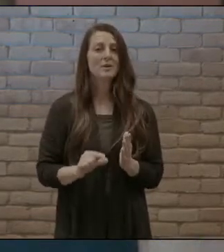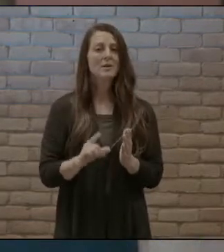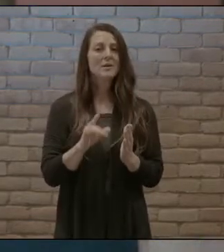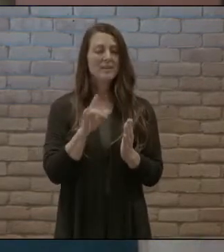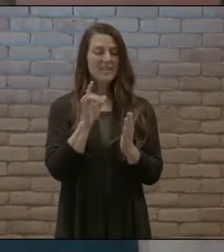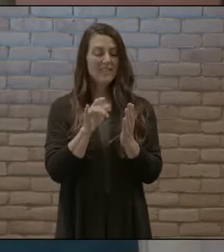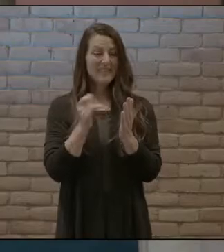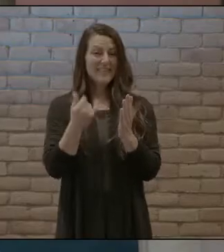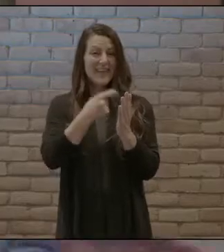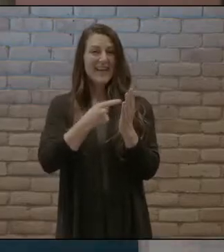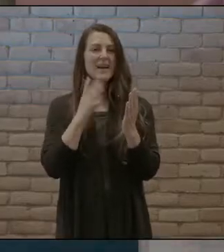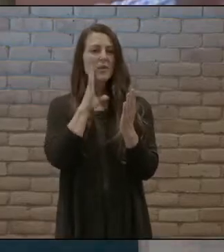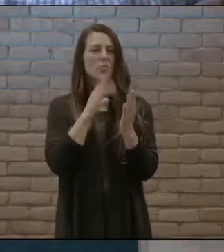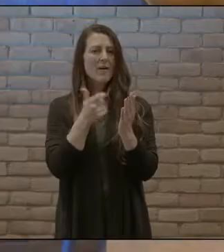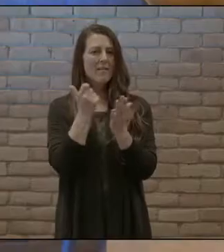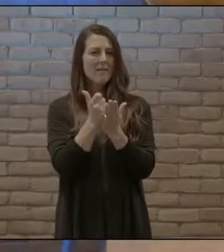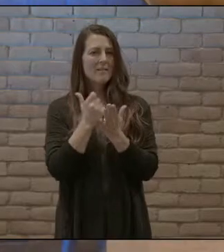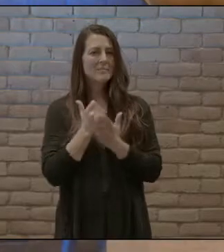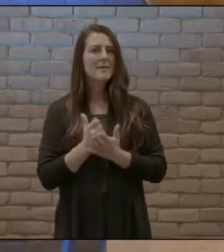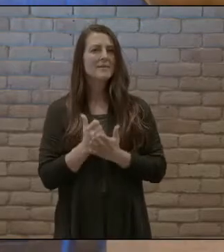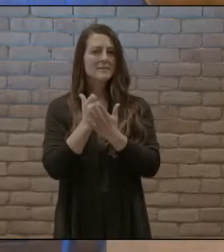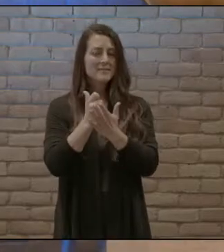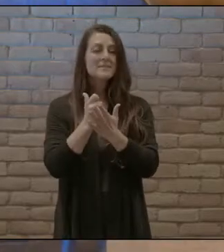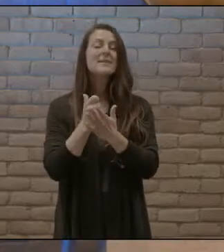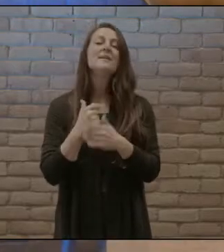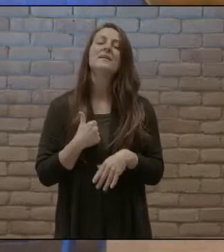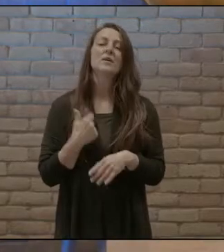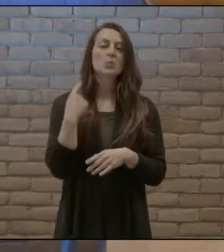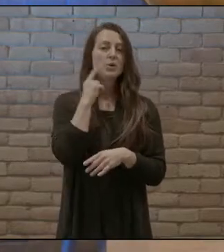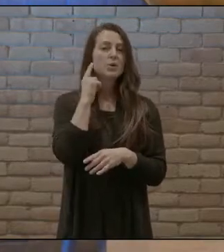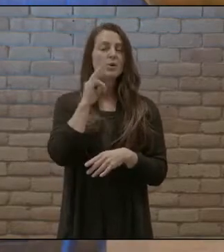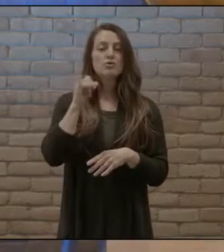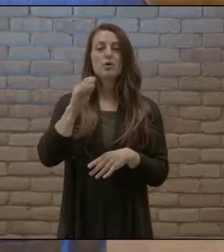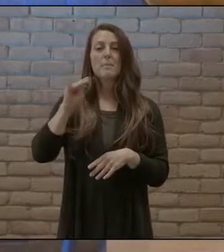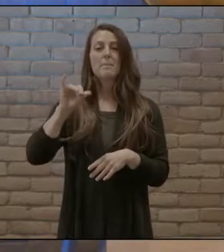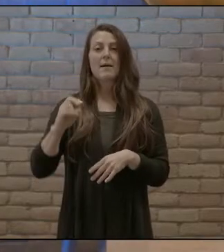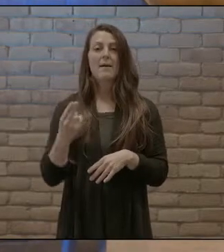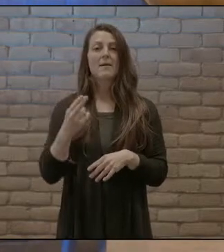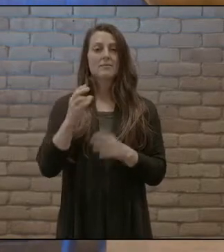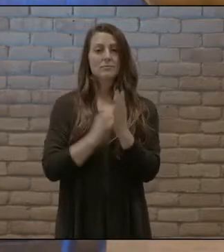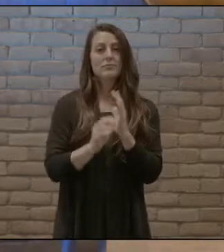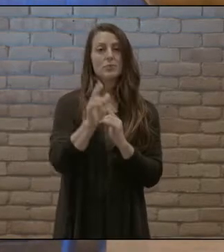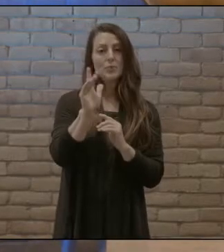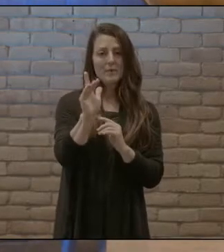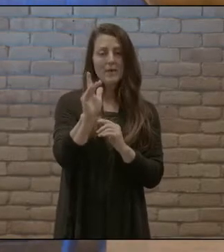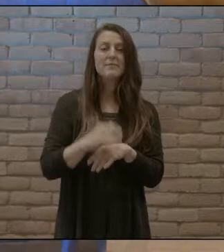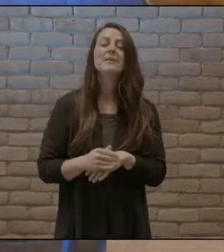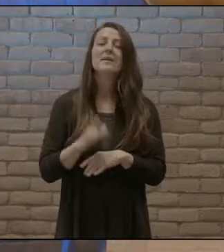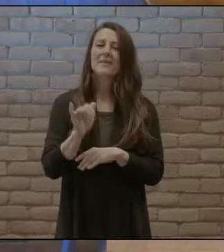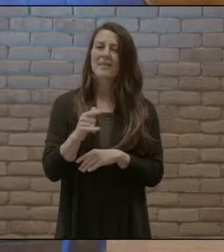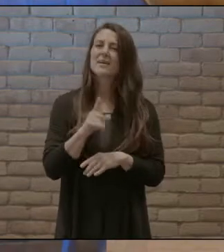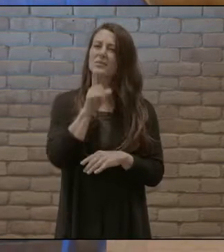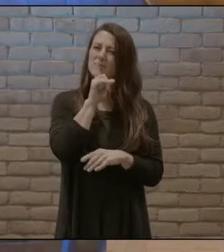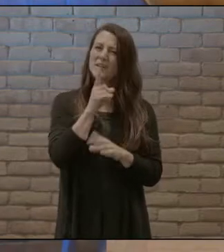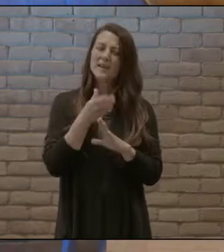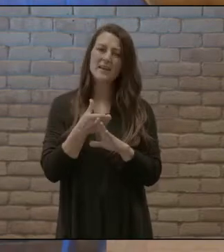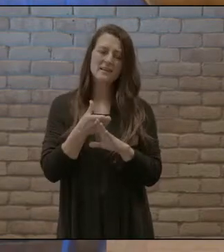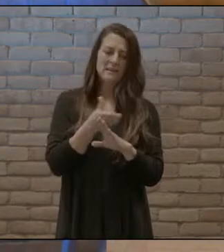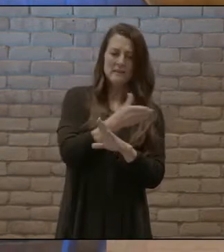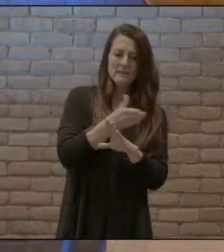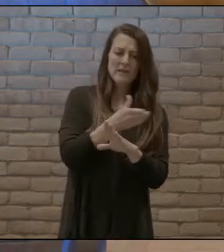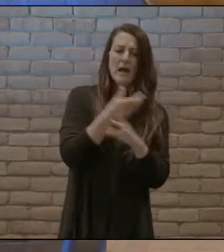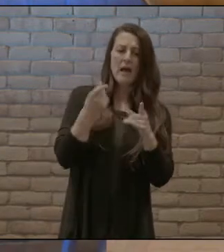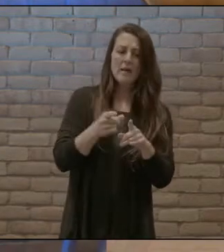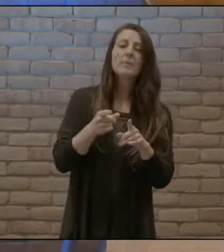there. We heard about it in Jeremiah 25, I read to you a moment ago. And it's this precursor to the